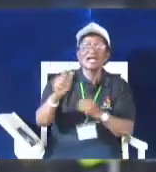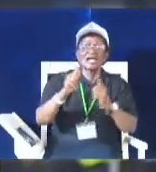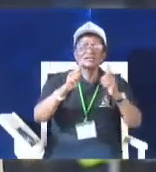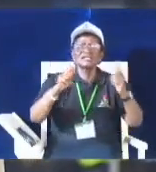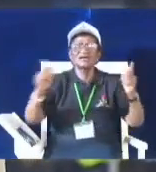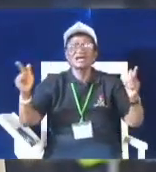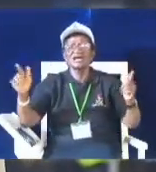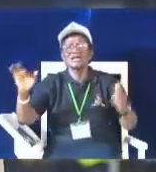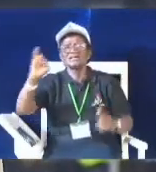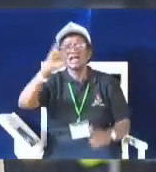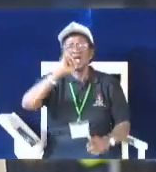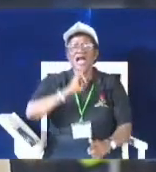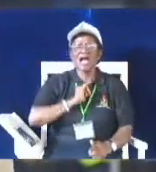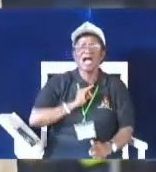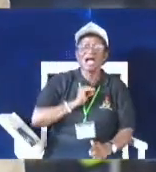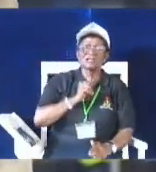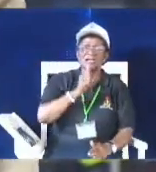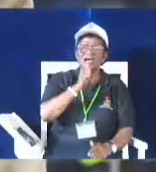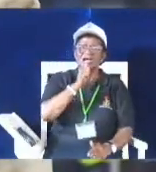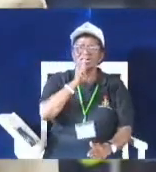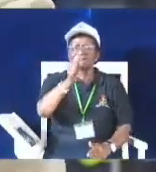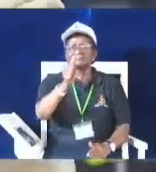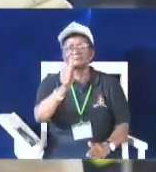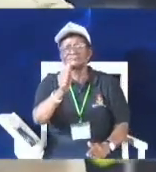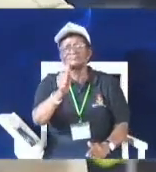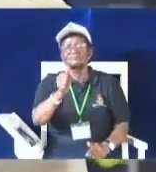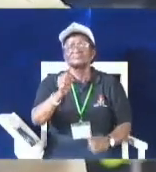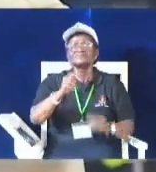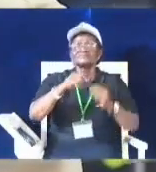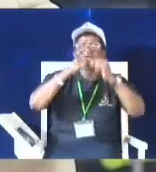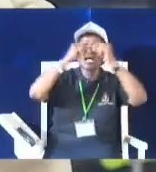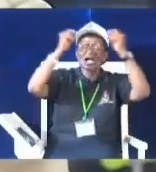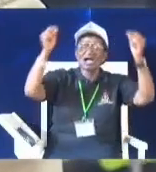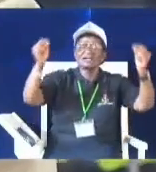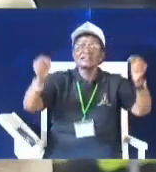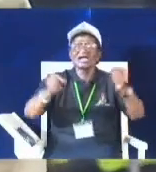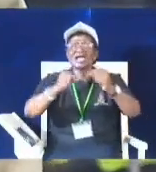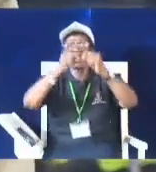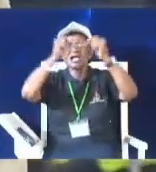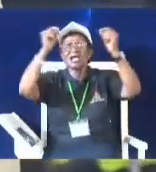God, the great I am.